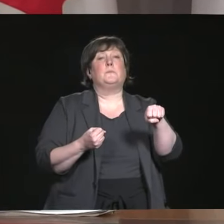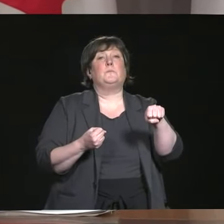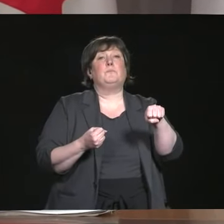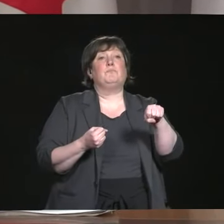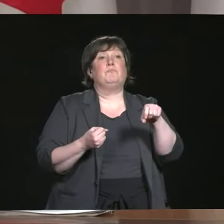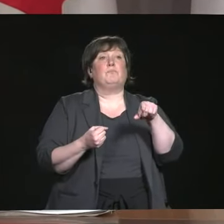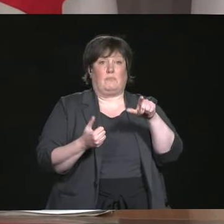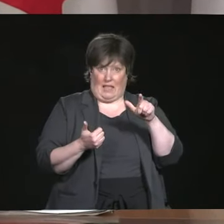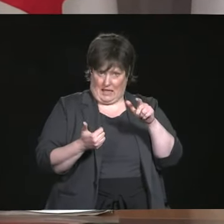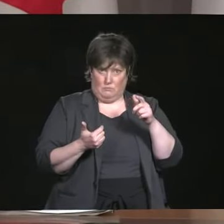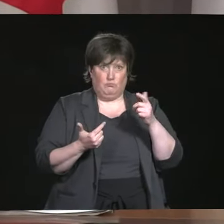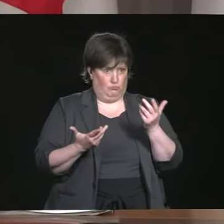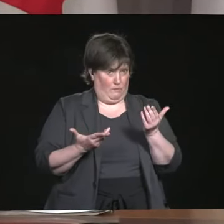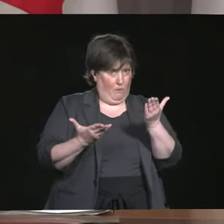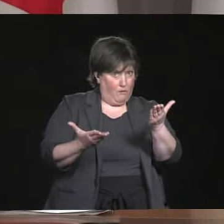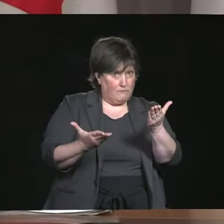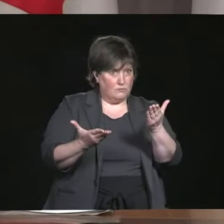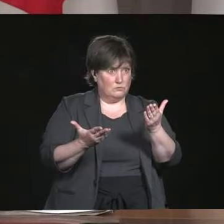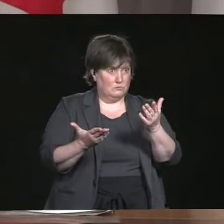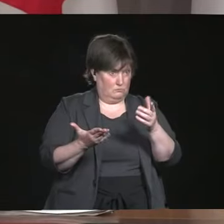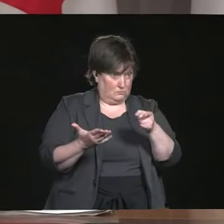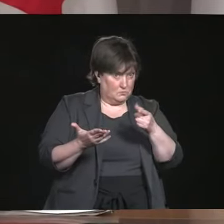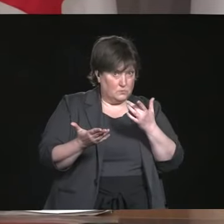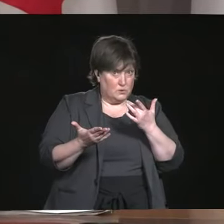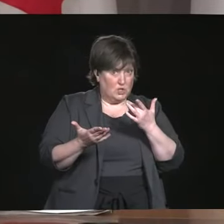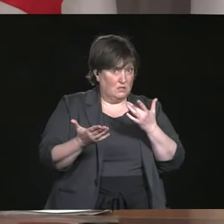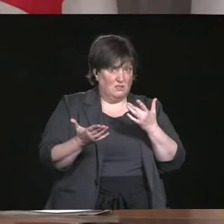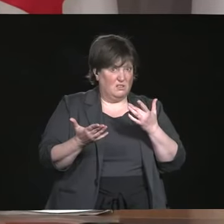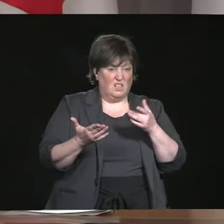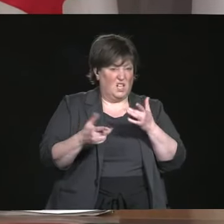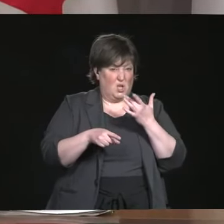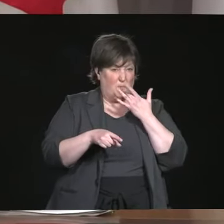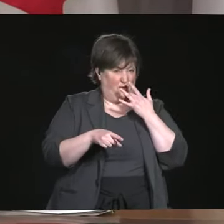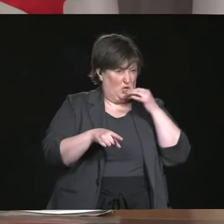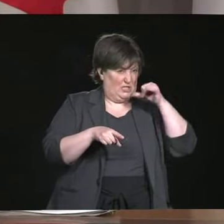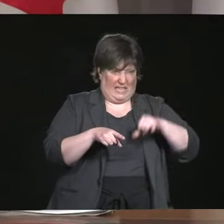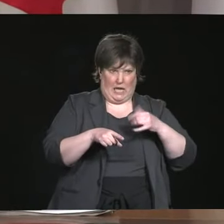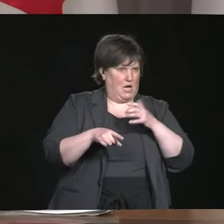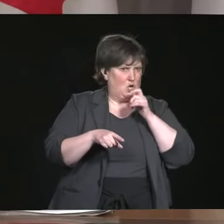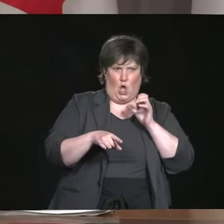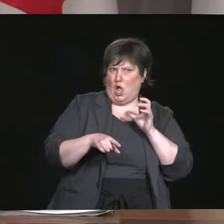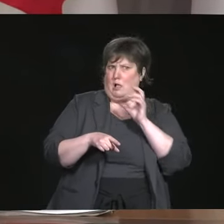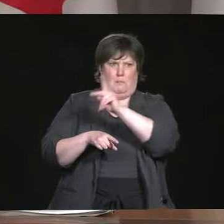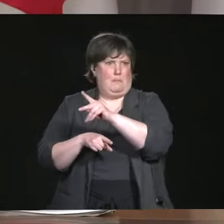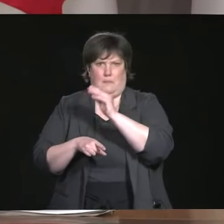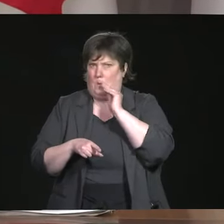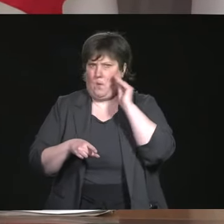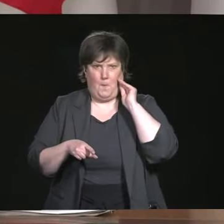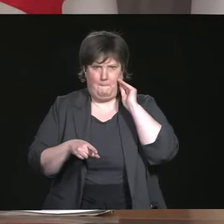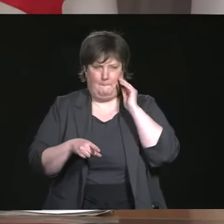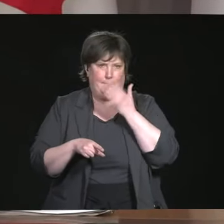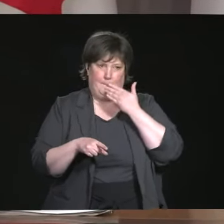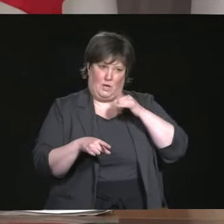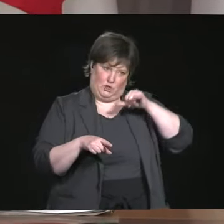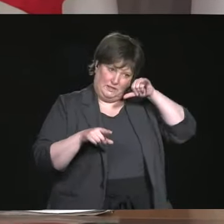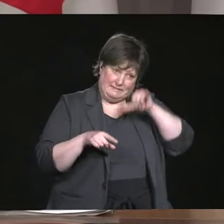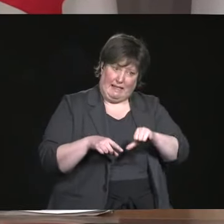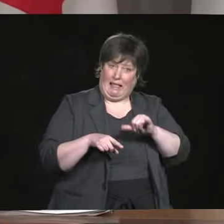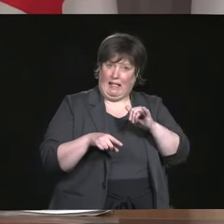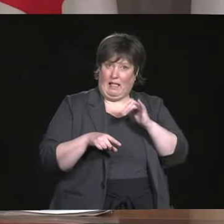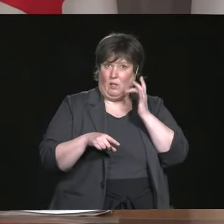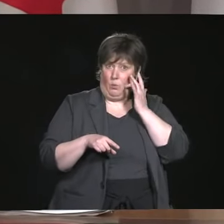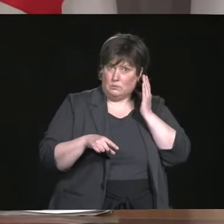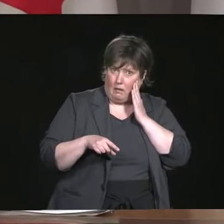they would prefer not to go home to their families to be able to stay in hotels close to where they are